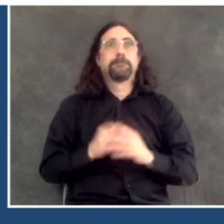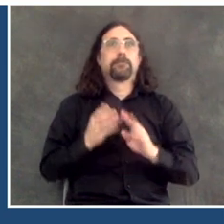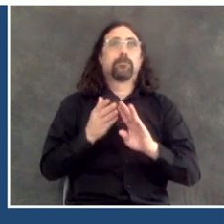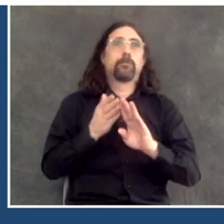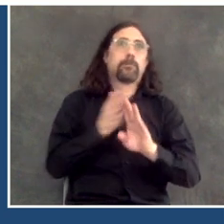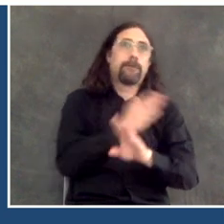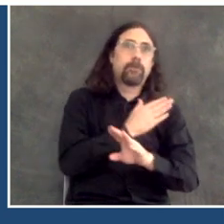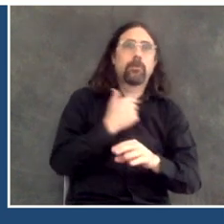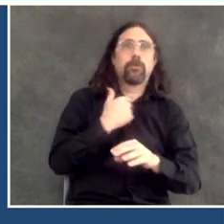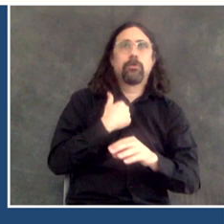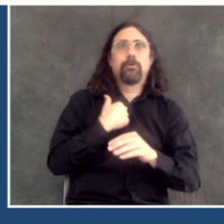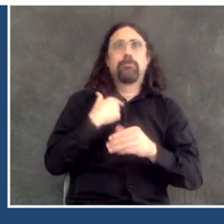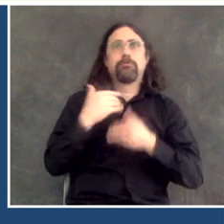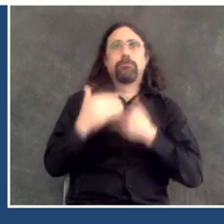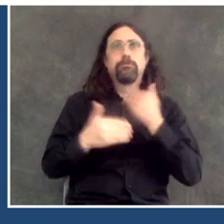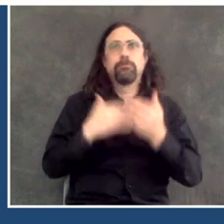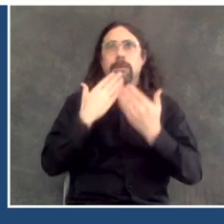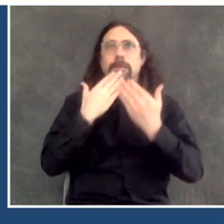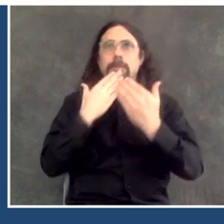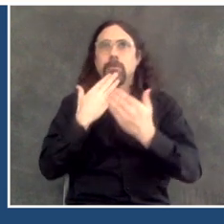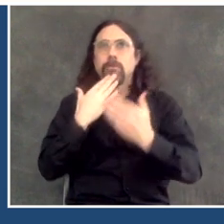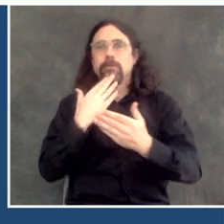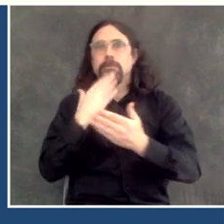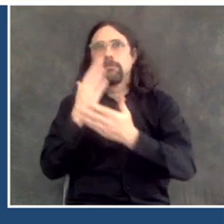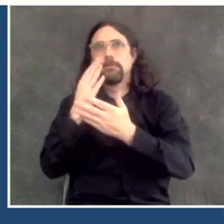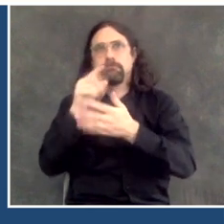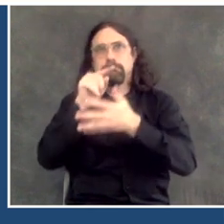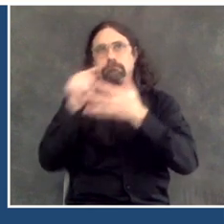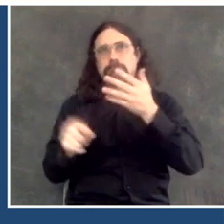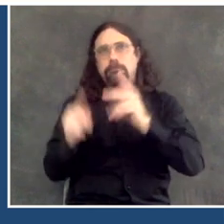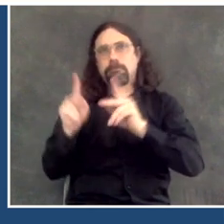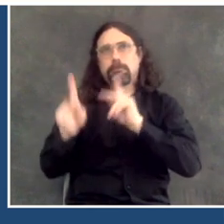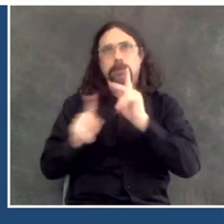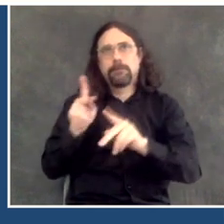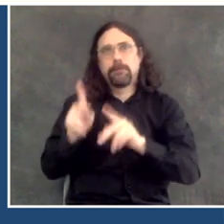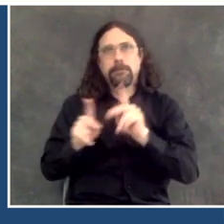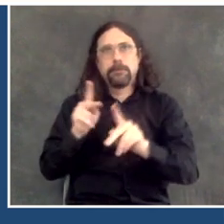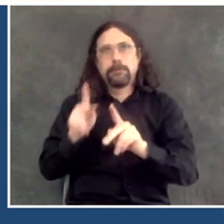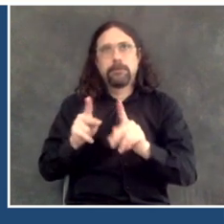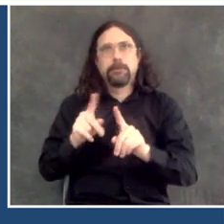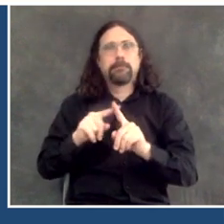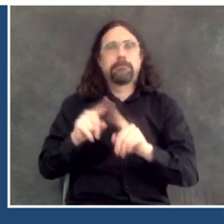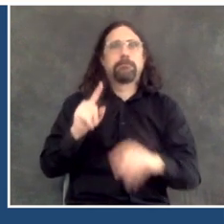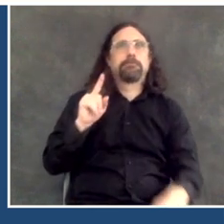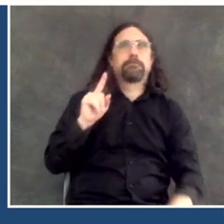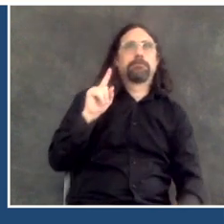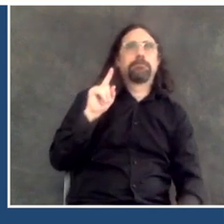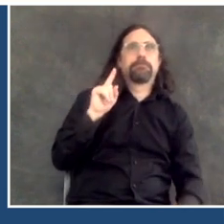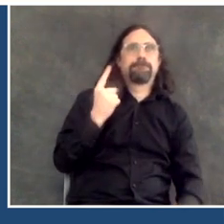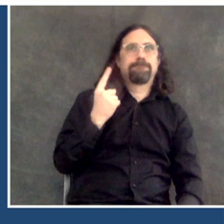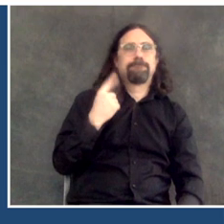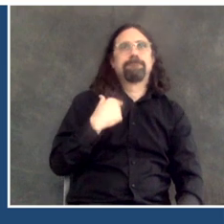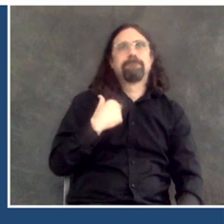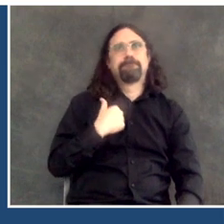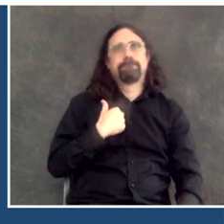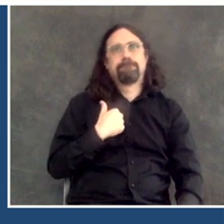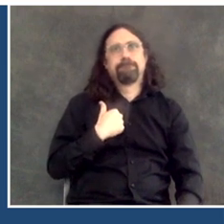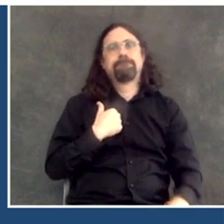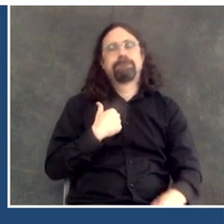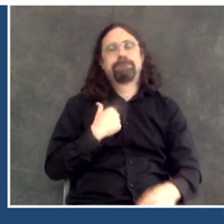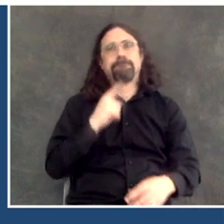call, I do want to offer personal condolences to our city comptroller, Scott Stringer. He lost his